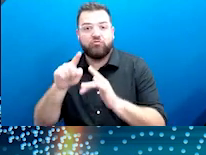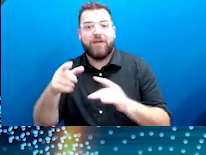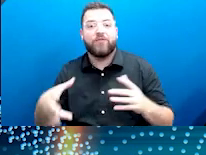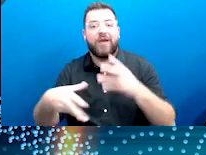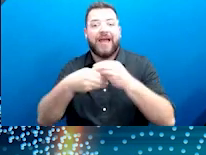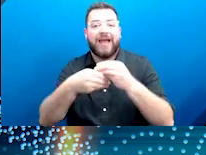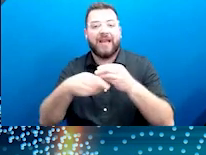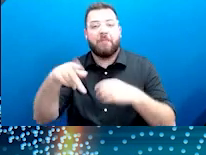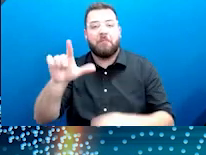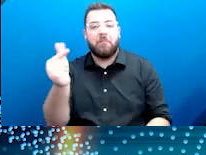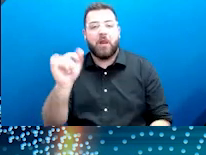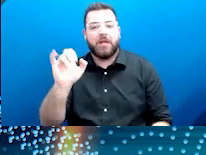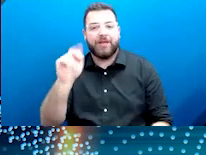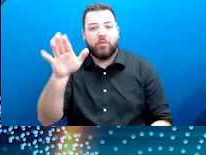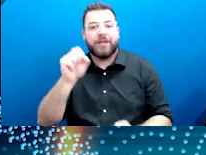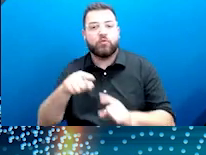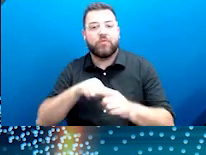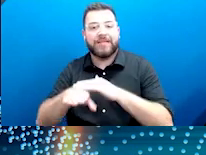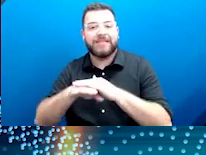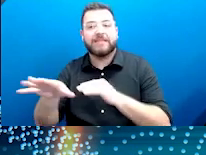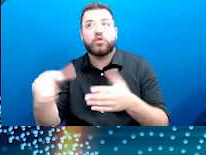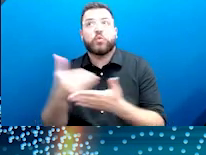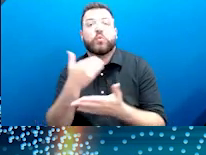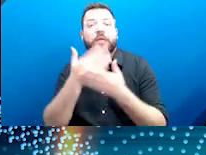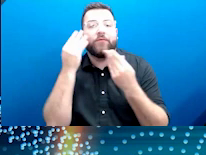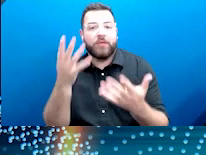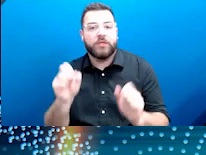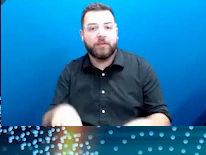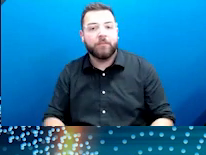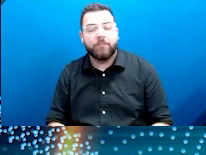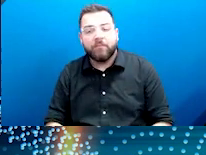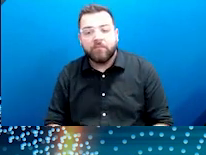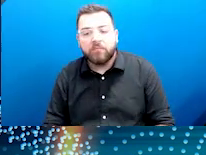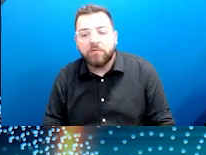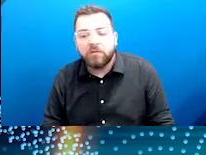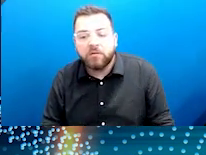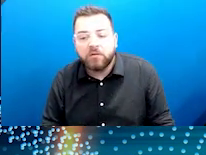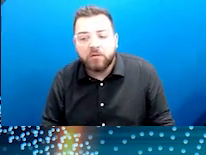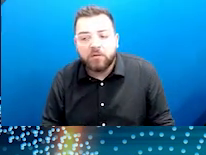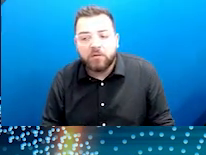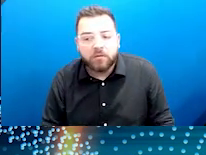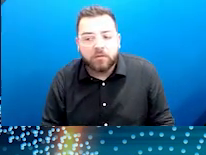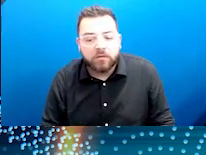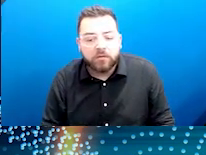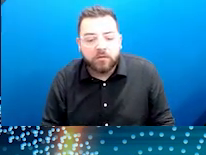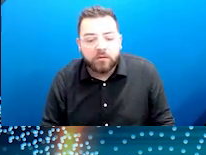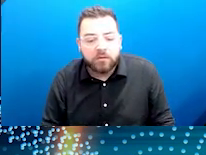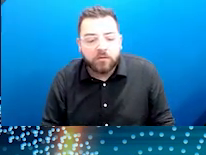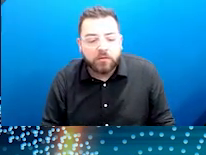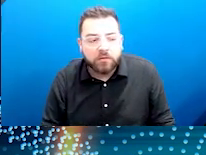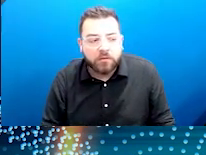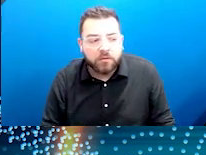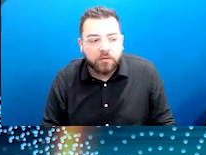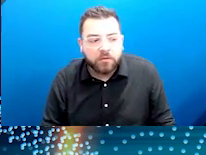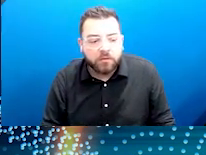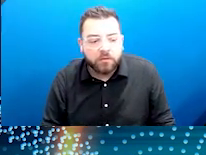Yeah. Yeah. With the interview questions, can Mhm. you can generate interview questions, but can you do like a back and forth interview and have it